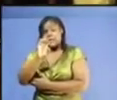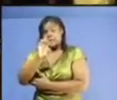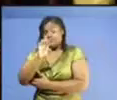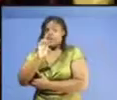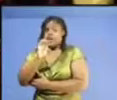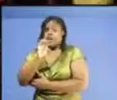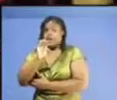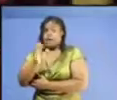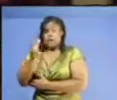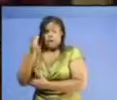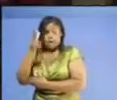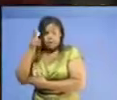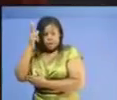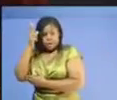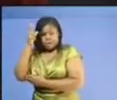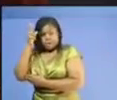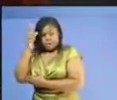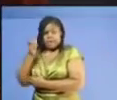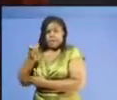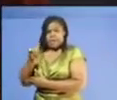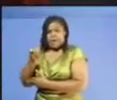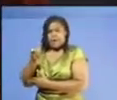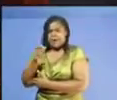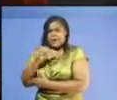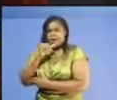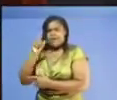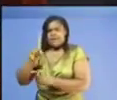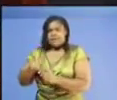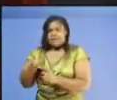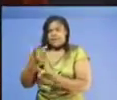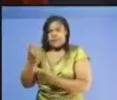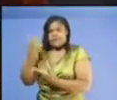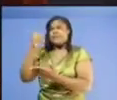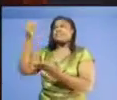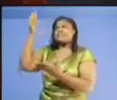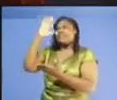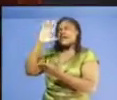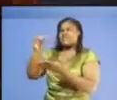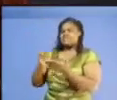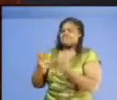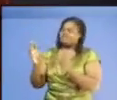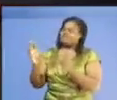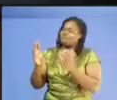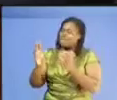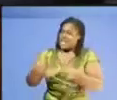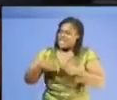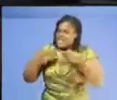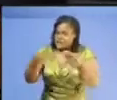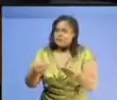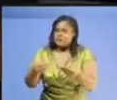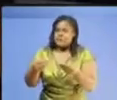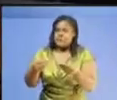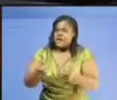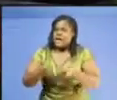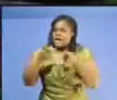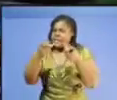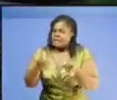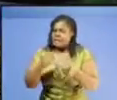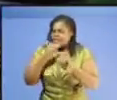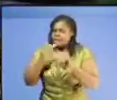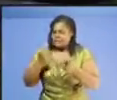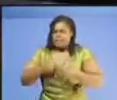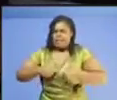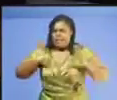hell, you can say Happy New Year, because when God writes your name on the will, he did not leave it up just to you